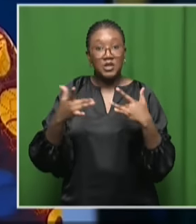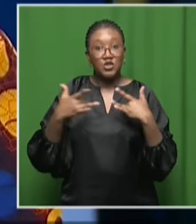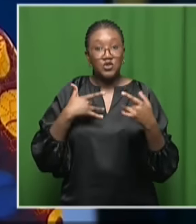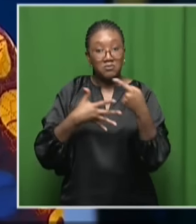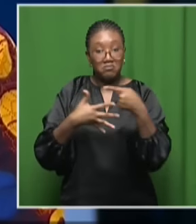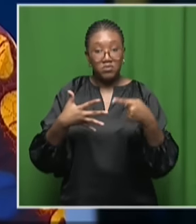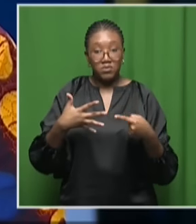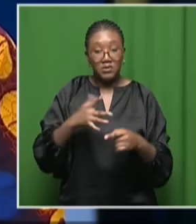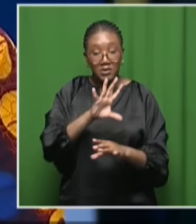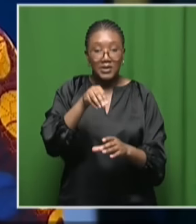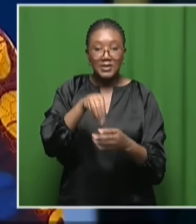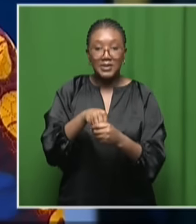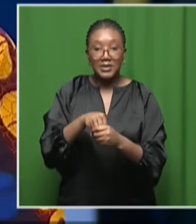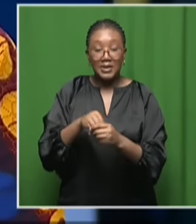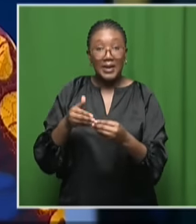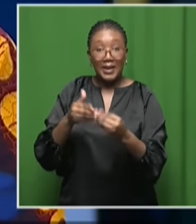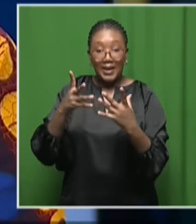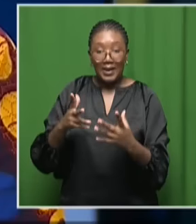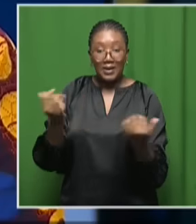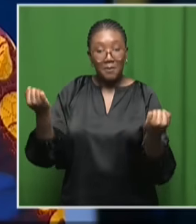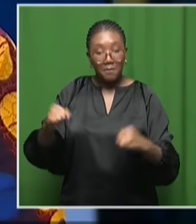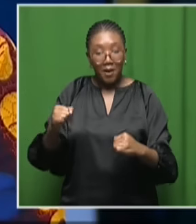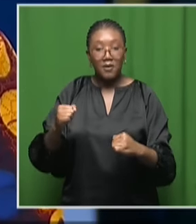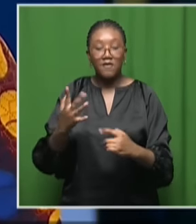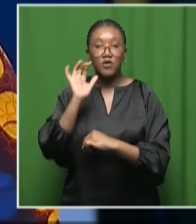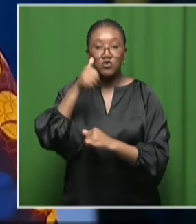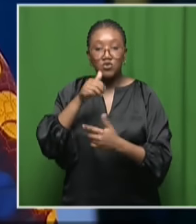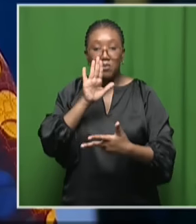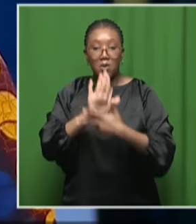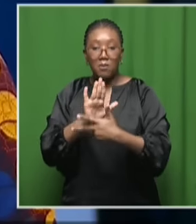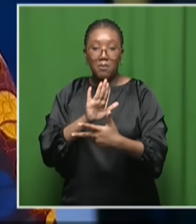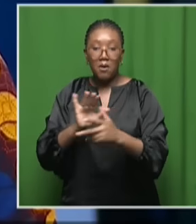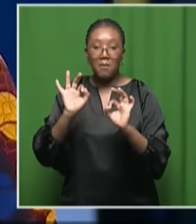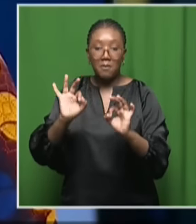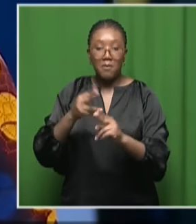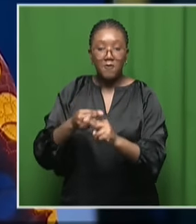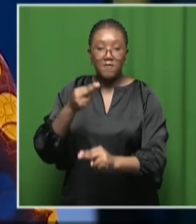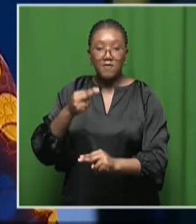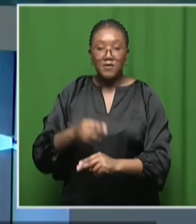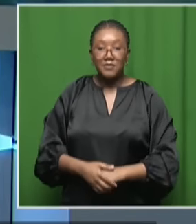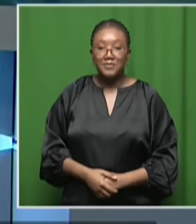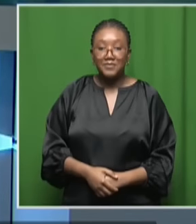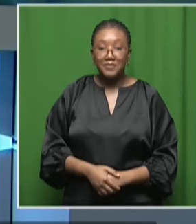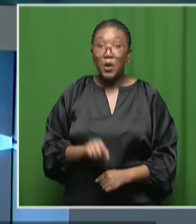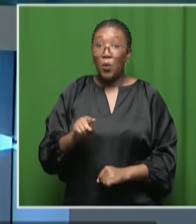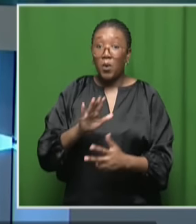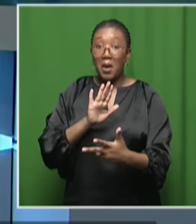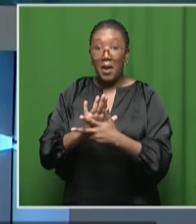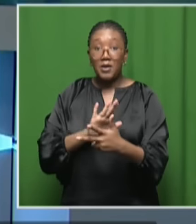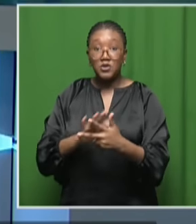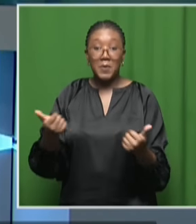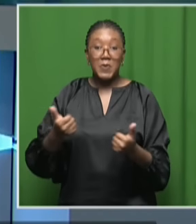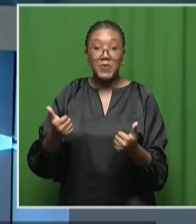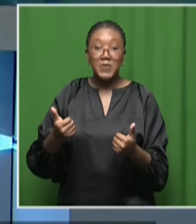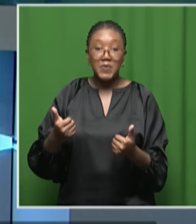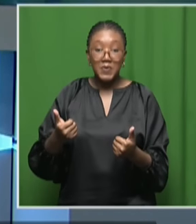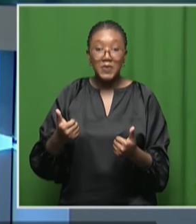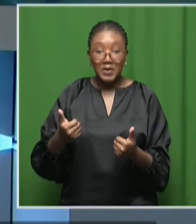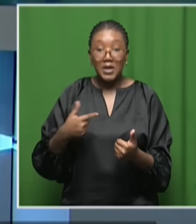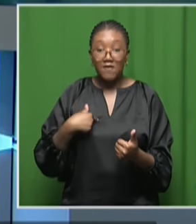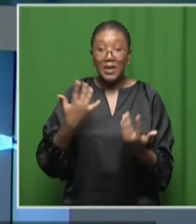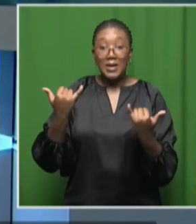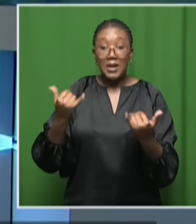are included in this leaders' declaration that will be adopted tomorrow. And so... It has been adopted. It hasn't.